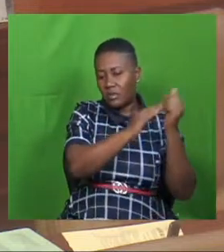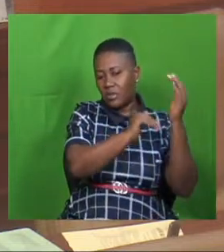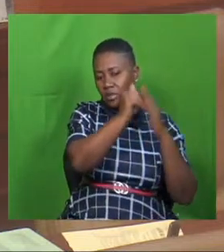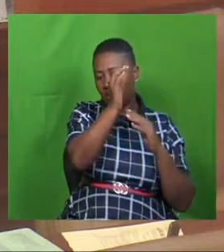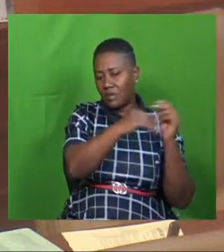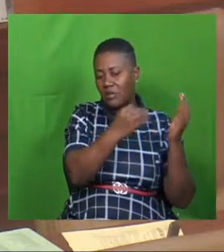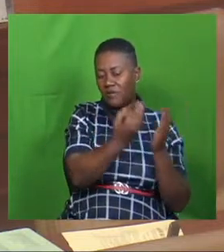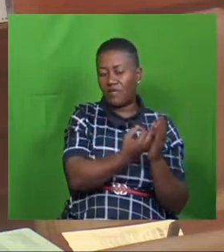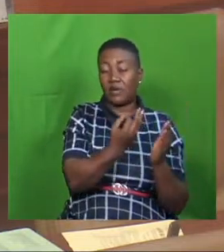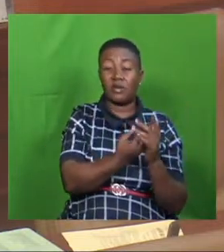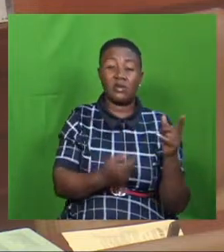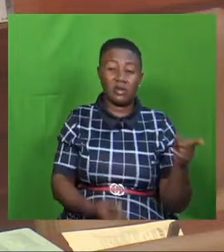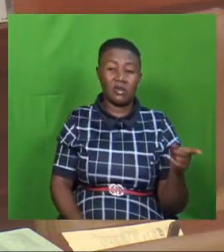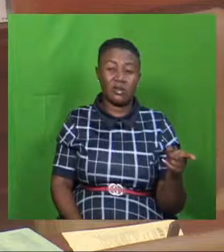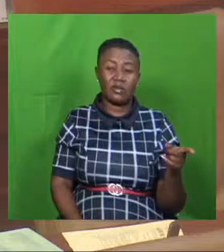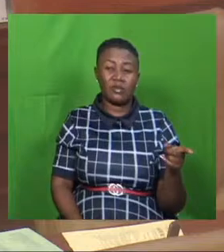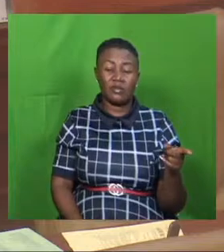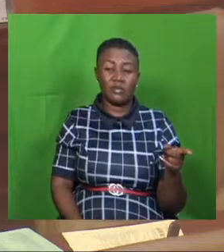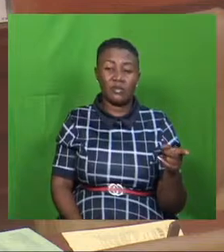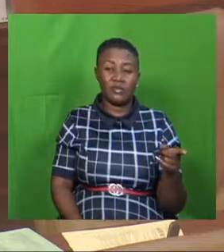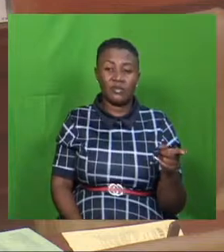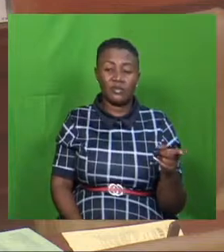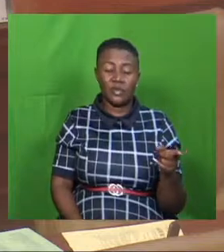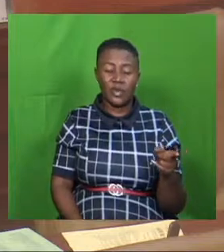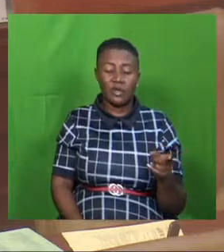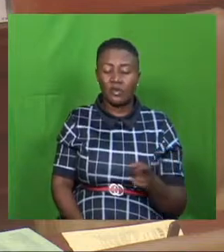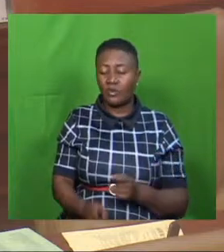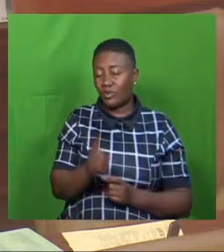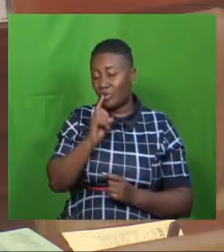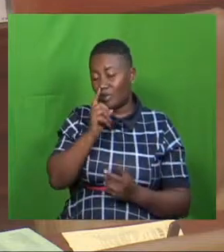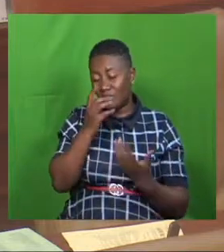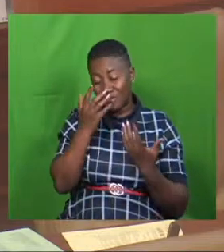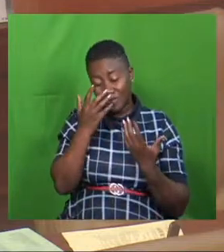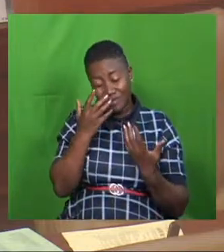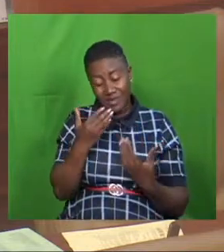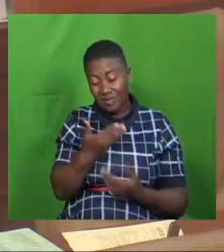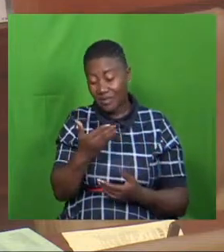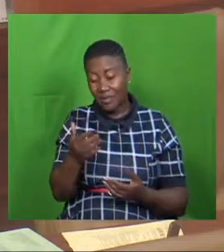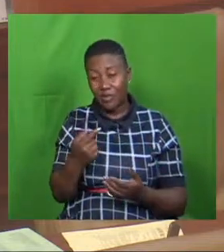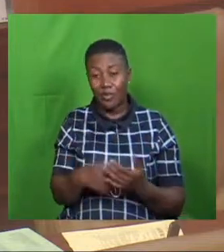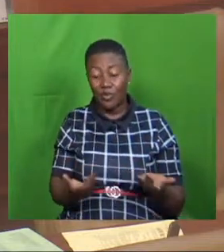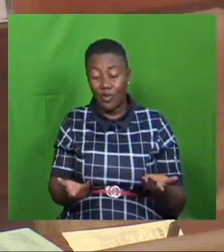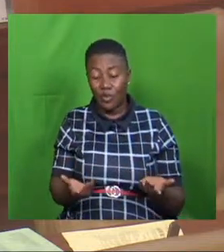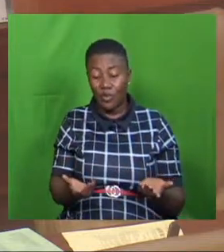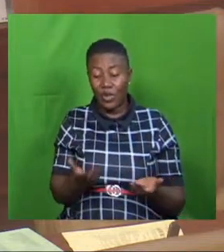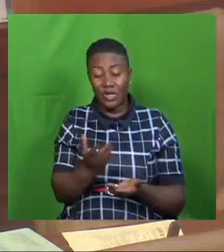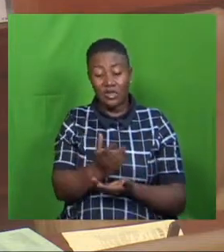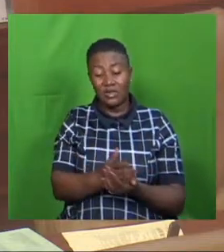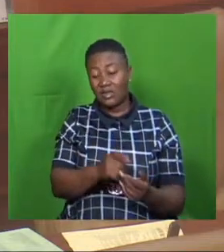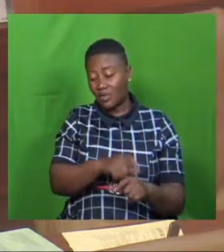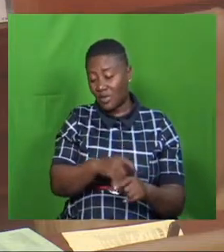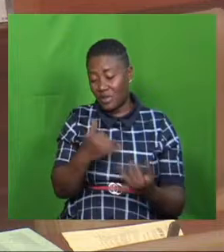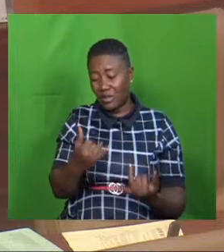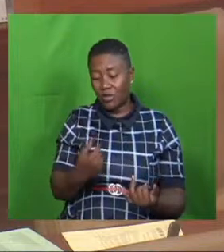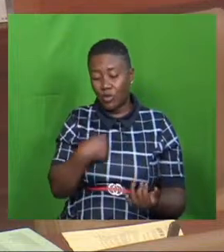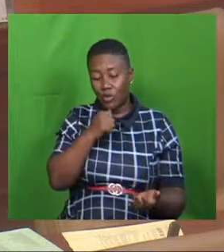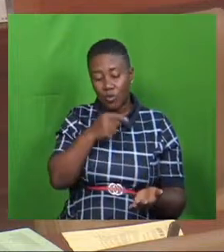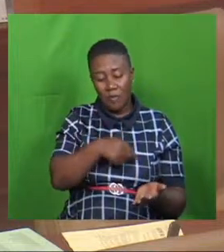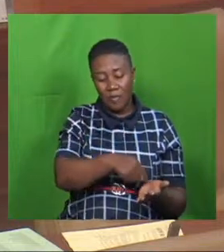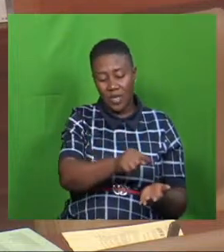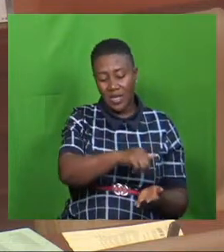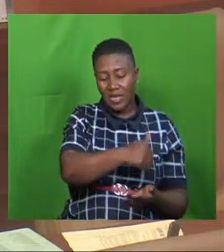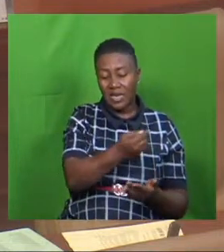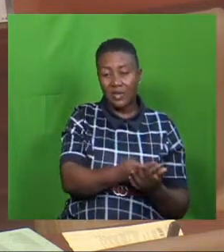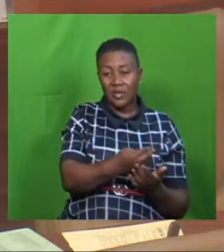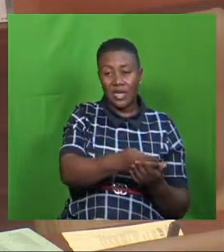lot. The sad thing, though, is that for a period of time, we're not actually paying any money into the fund. So